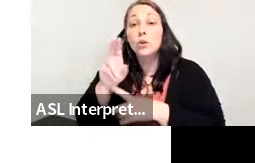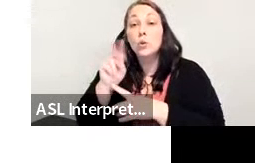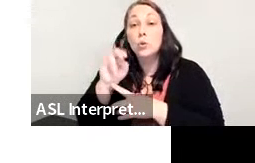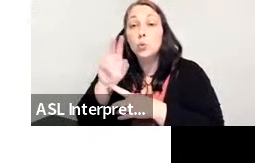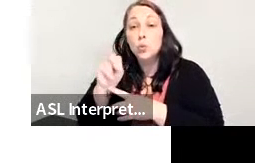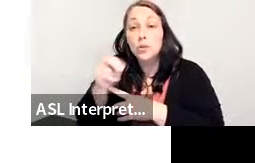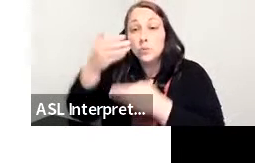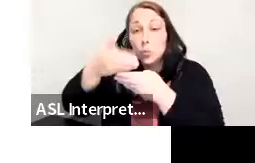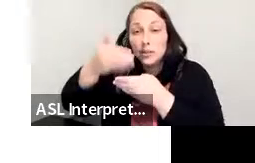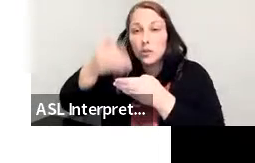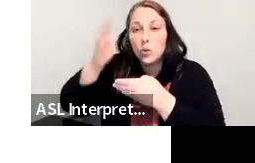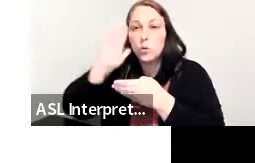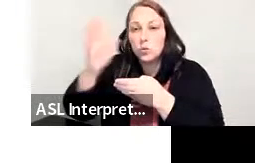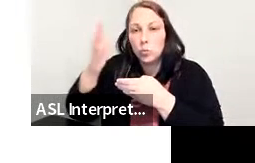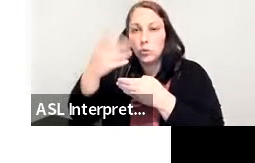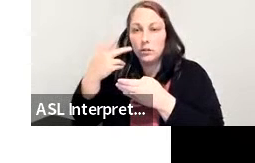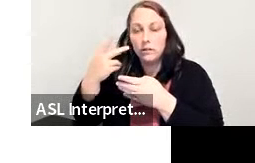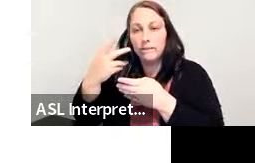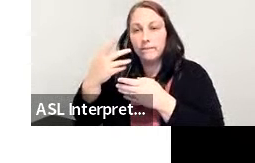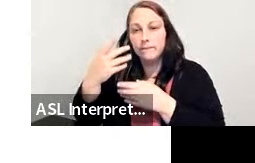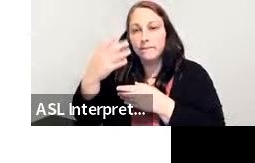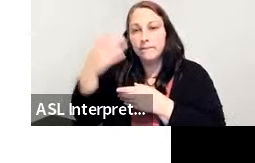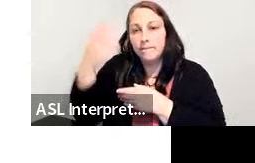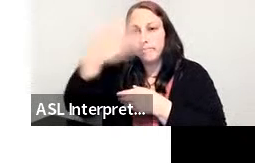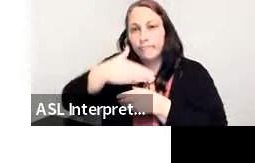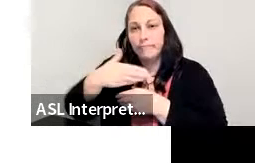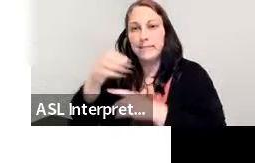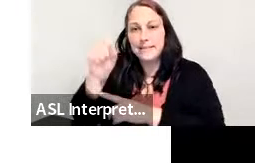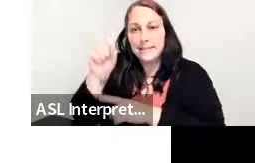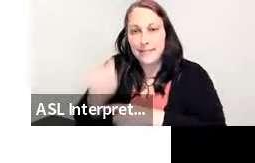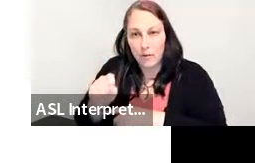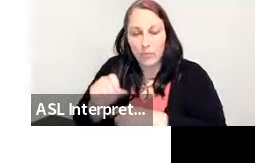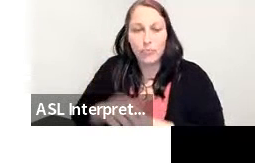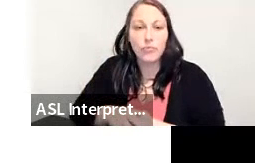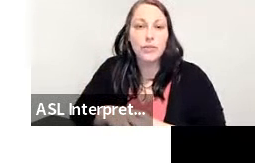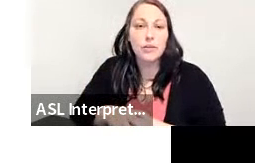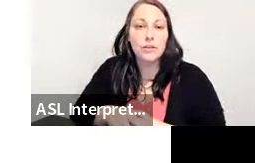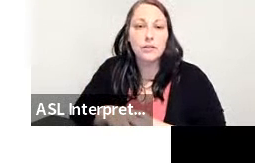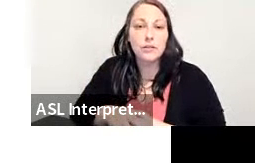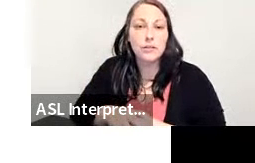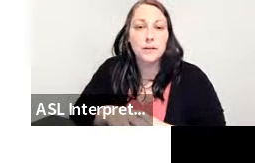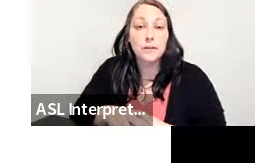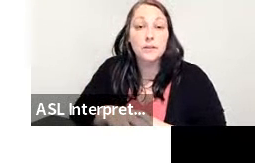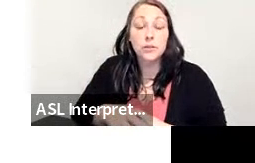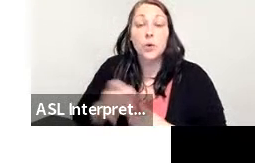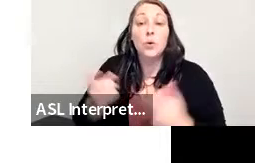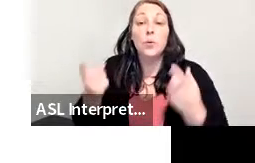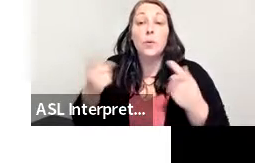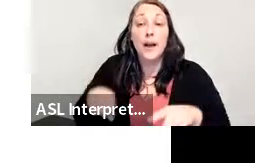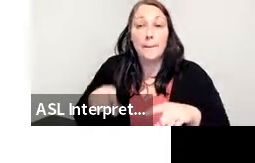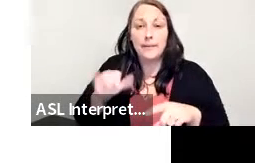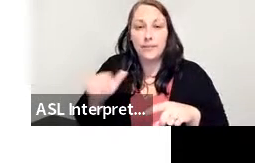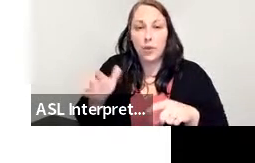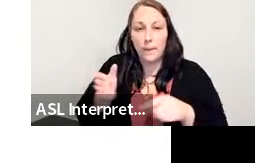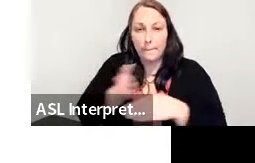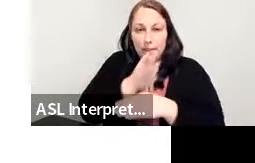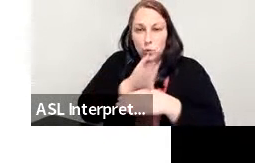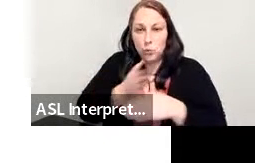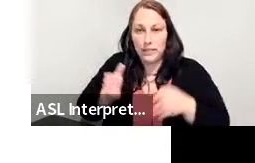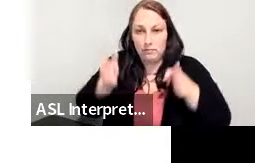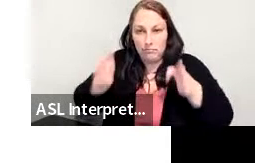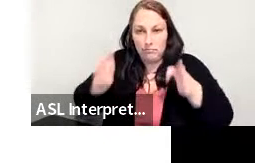for energy performance. What that sort of introduced is this space between these